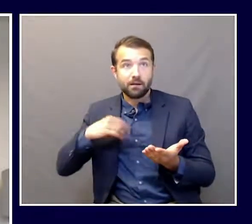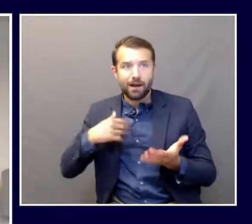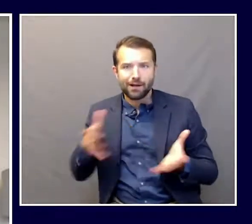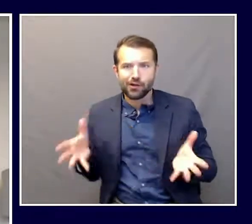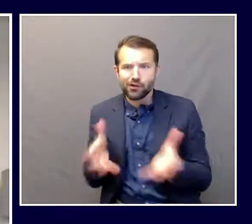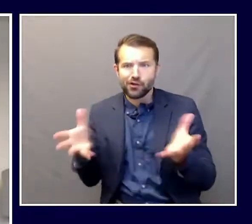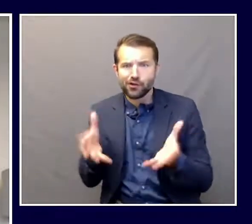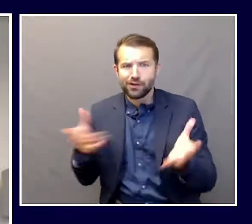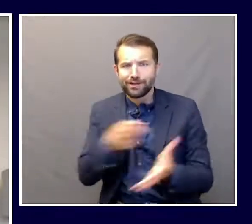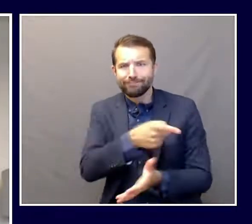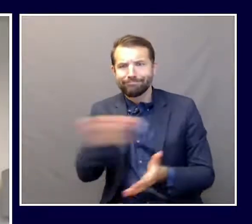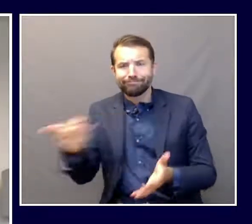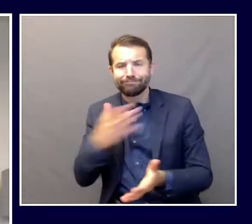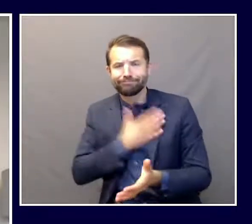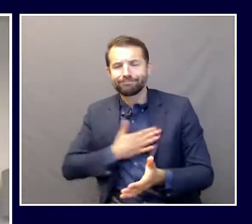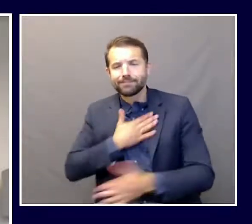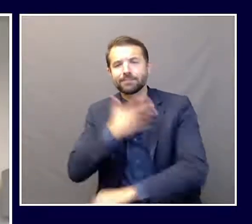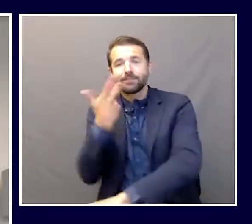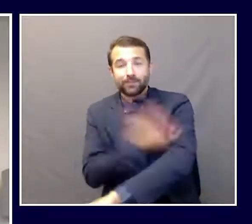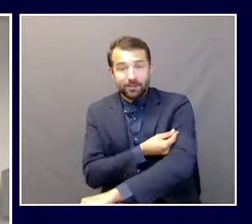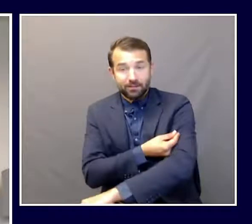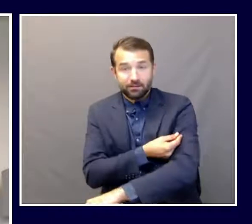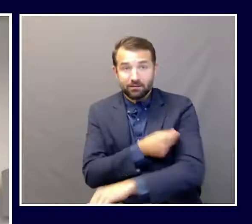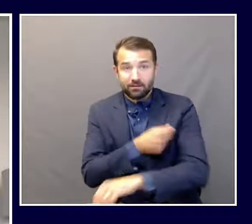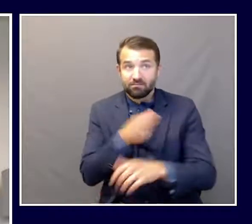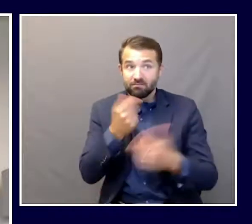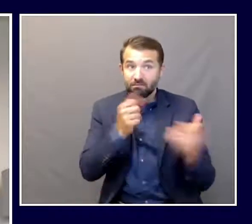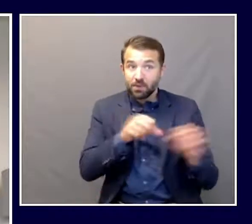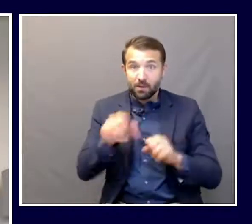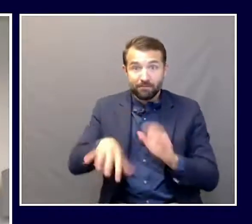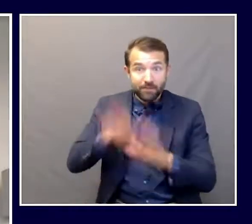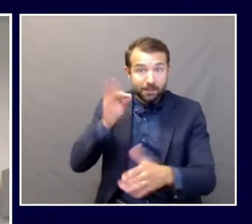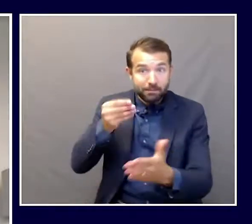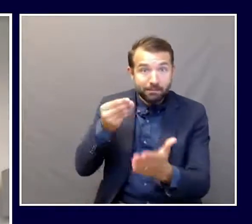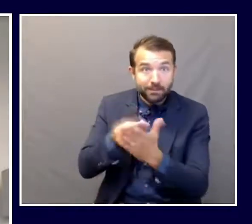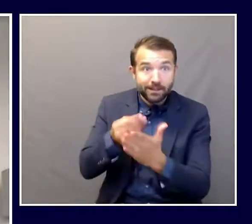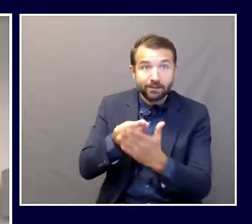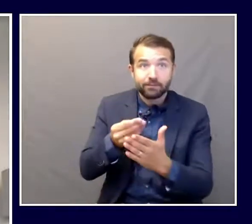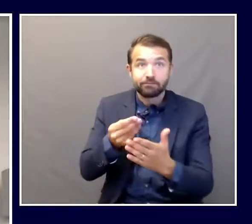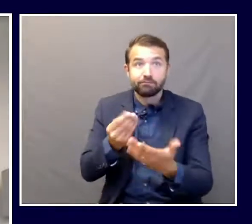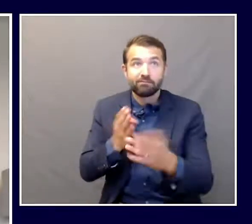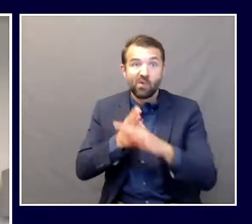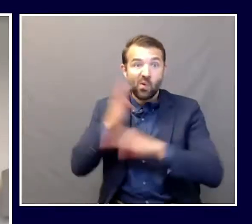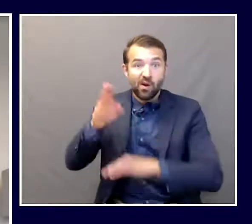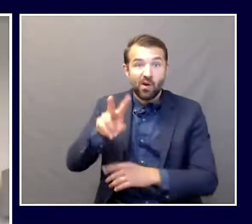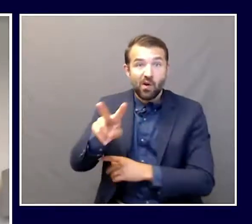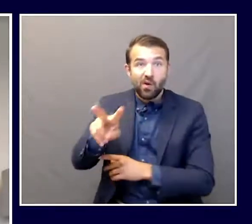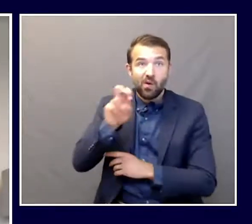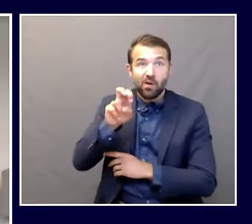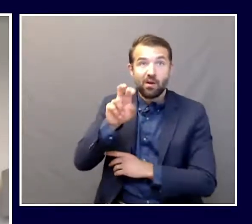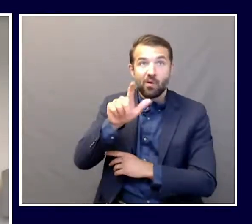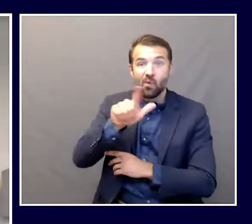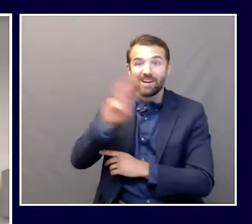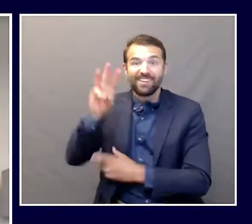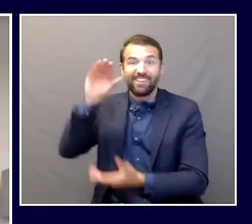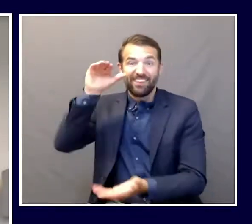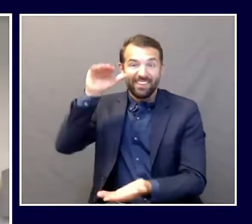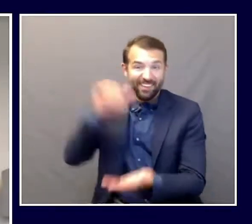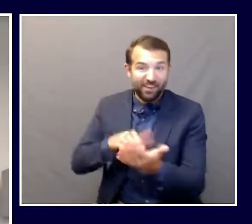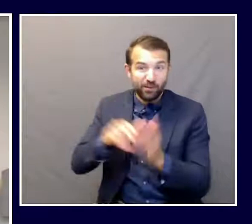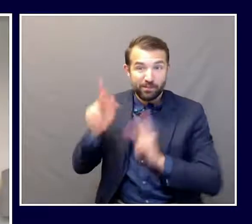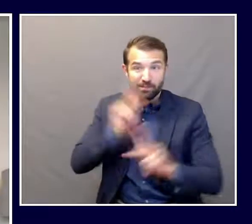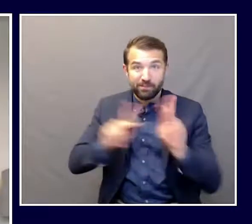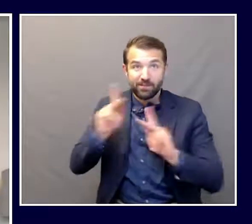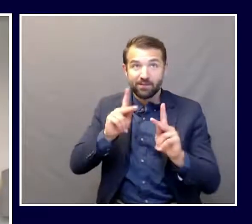Over 226,000 people have registered to take part in the sweepstakes. And since we announced it last